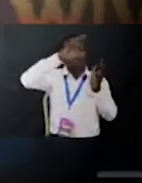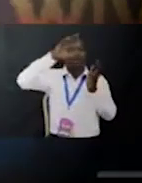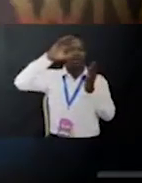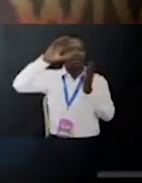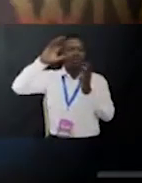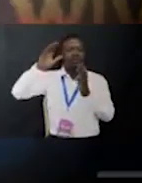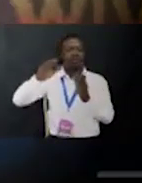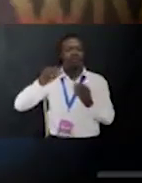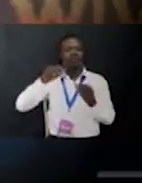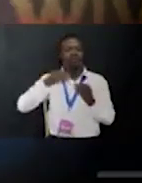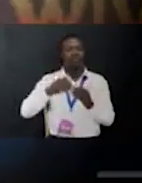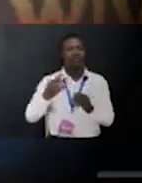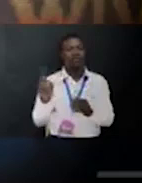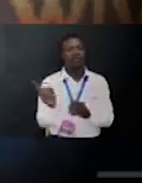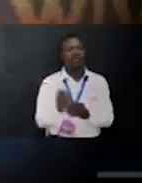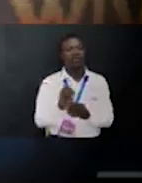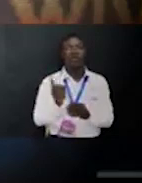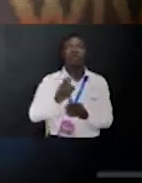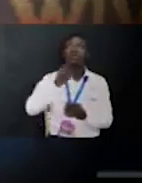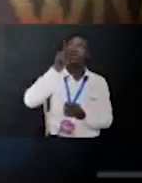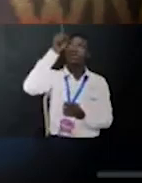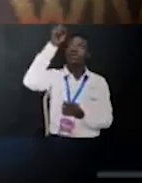and wherever He will be,